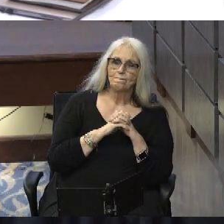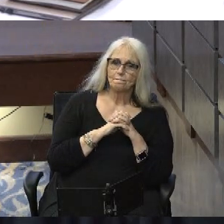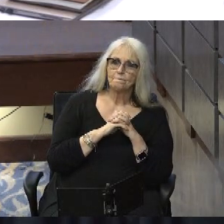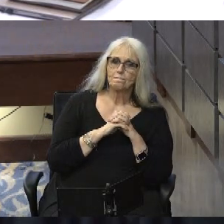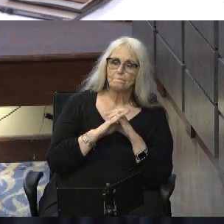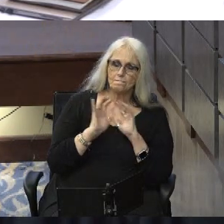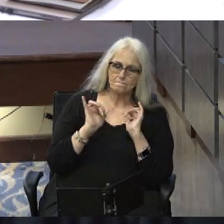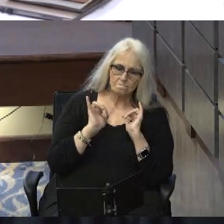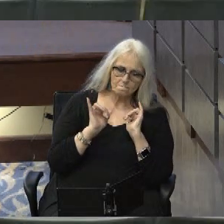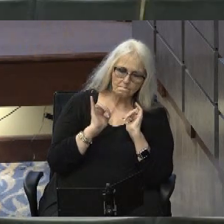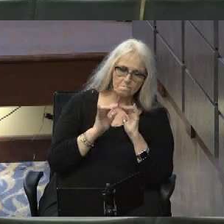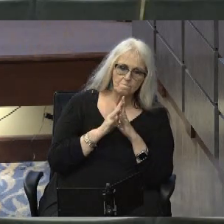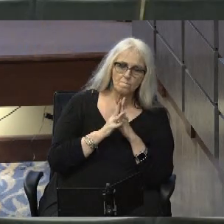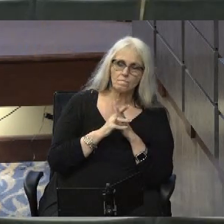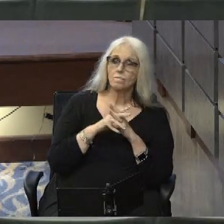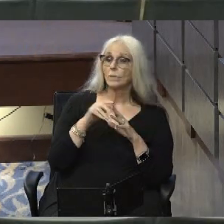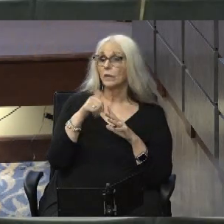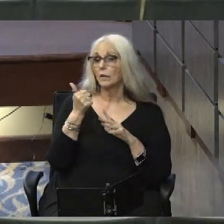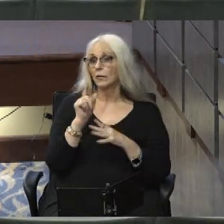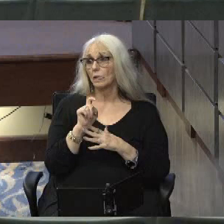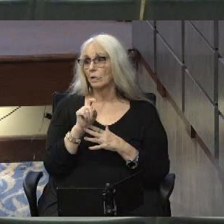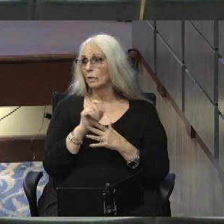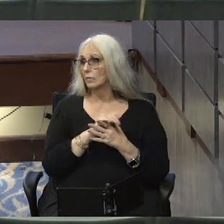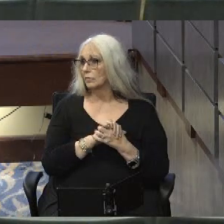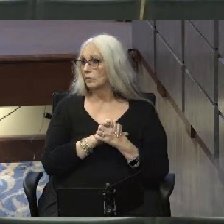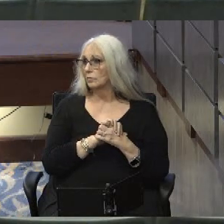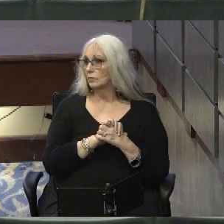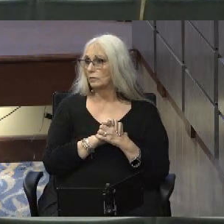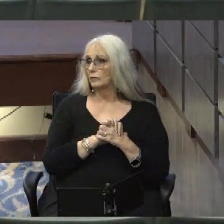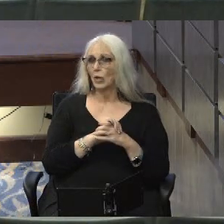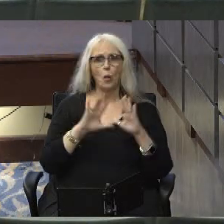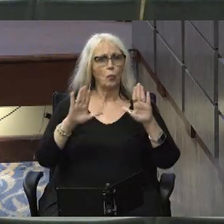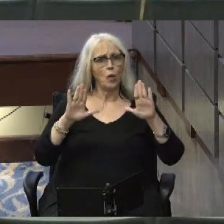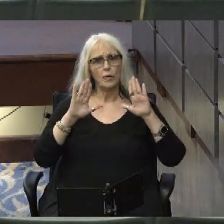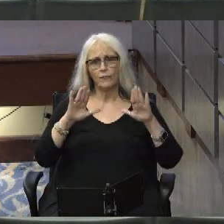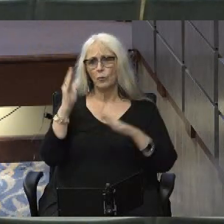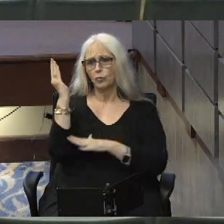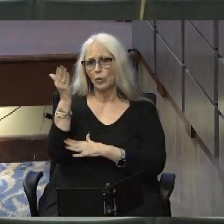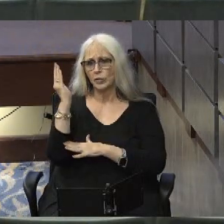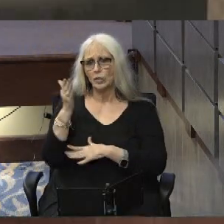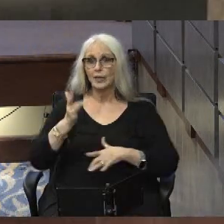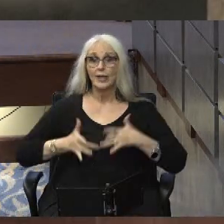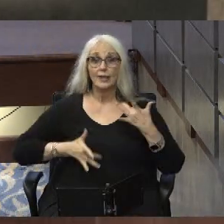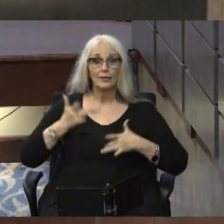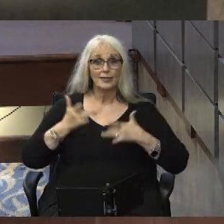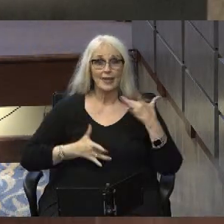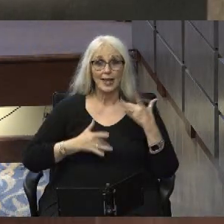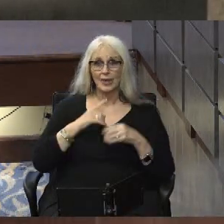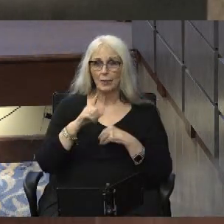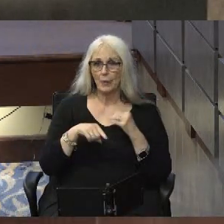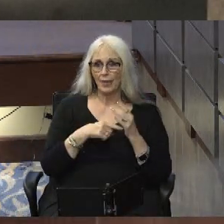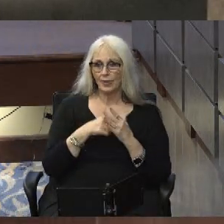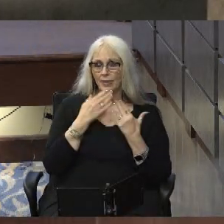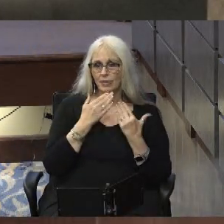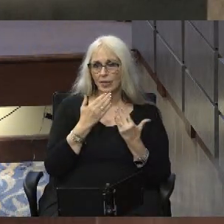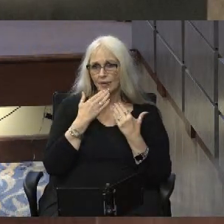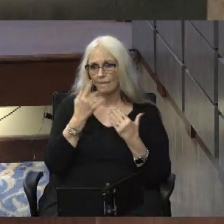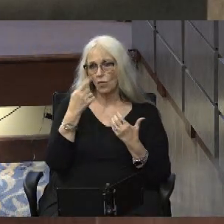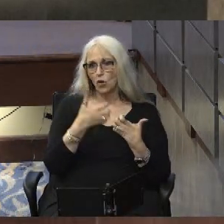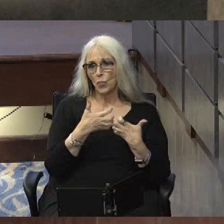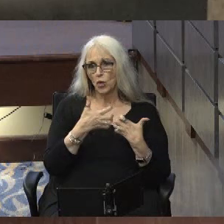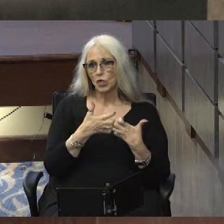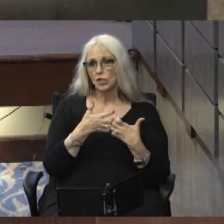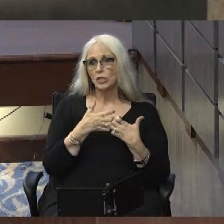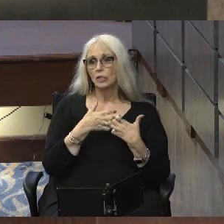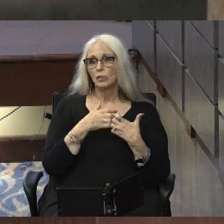had. Any other questions? Guys, this is a great presentation. We're really excited about this. We really thank you for your partnership on this